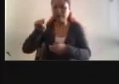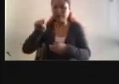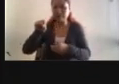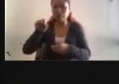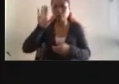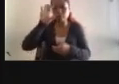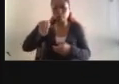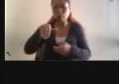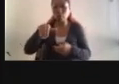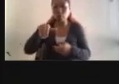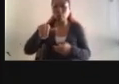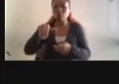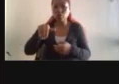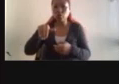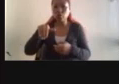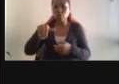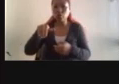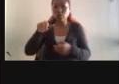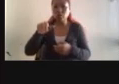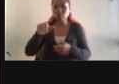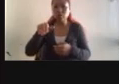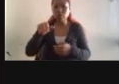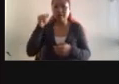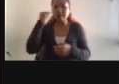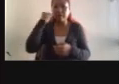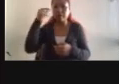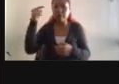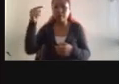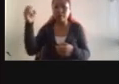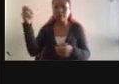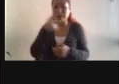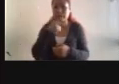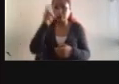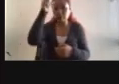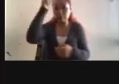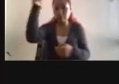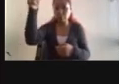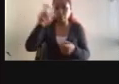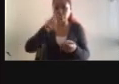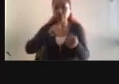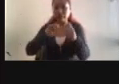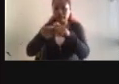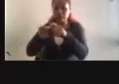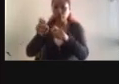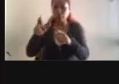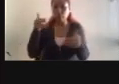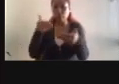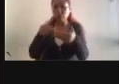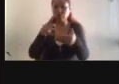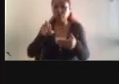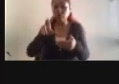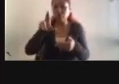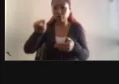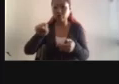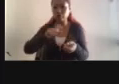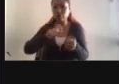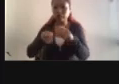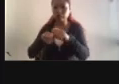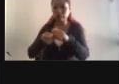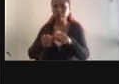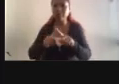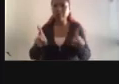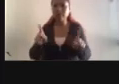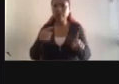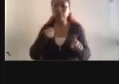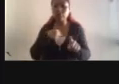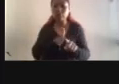game does change, however, as we head back to the moon and then push out towards Mars. So, we look